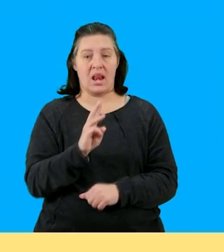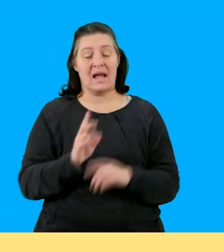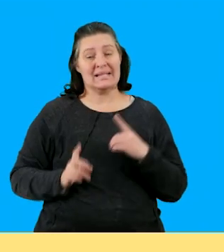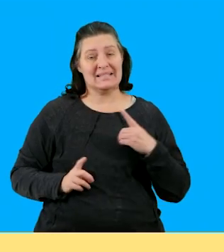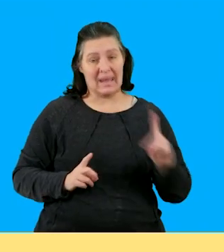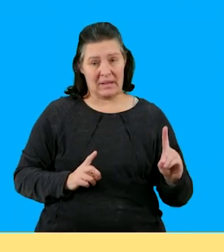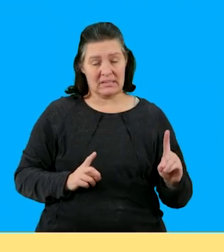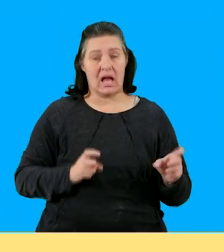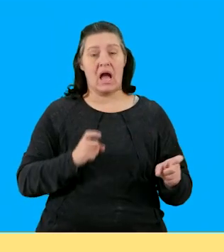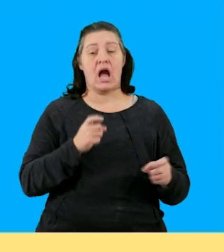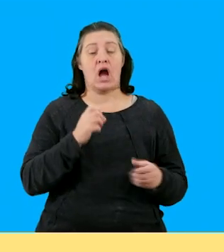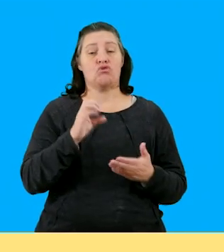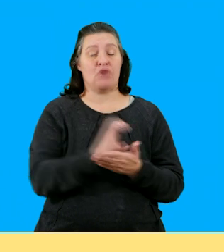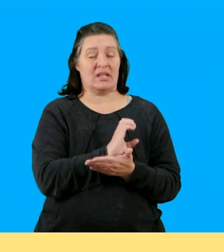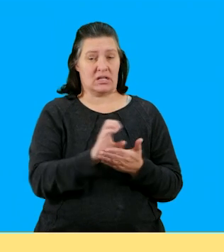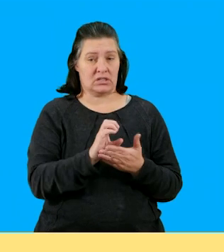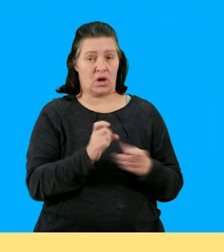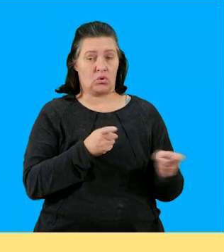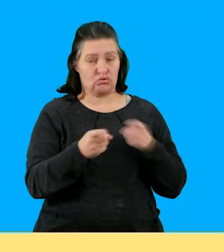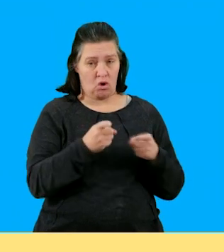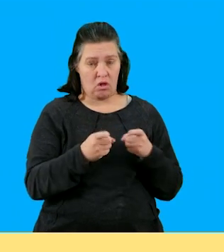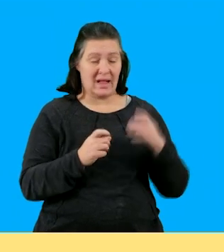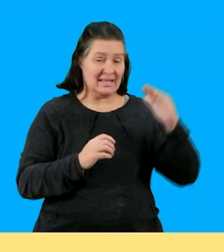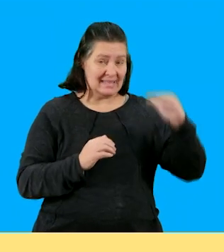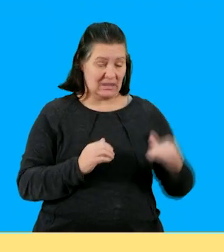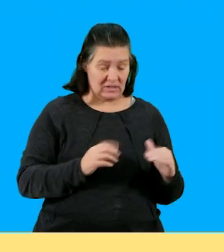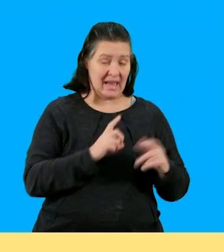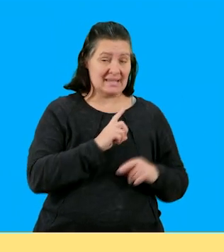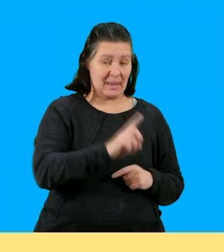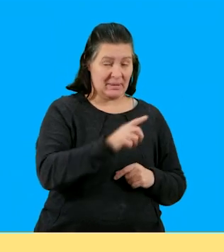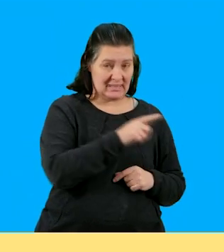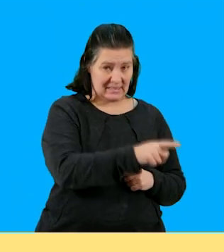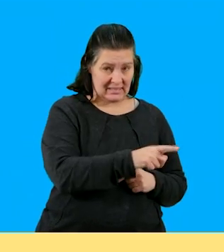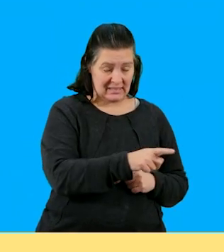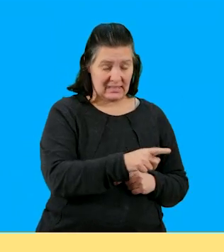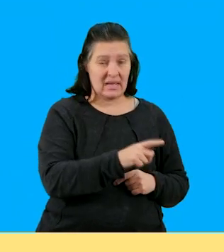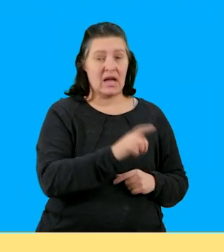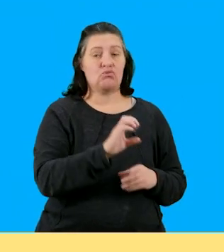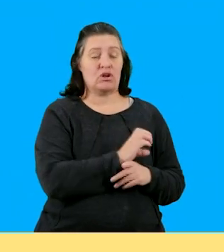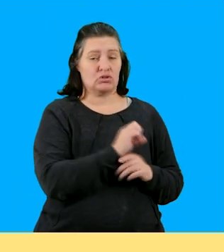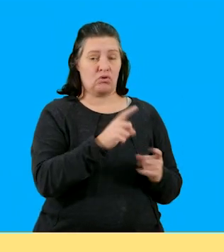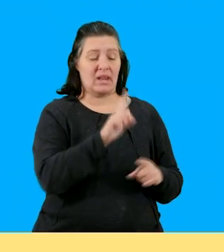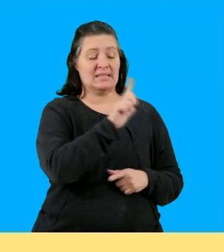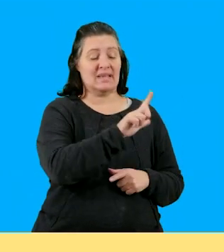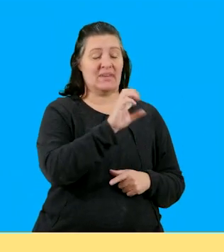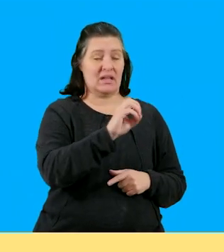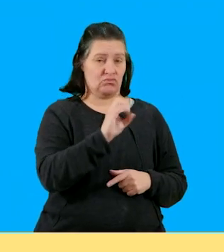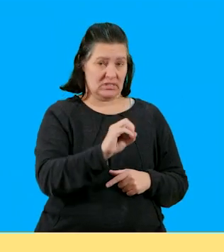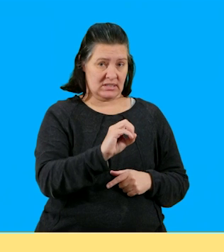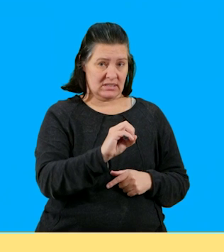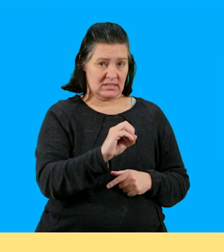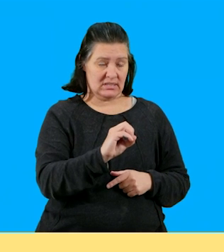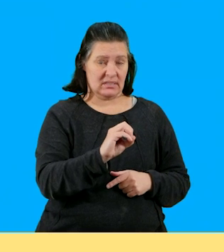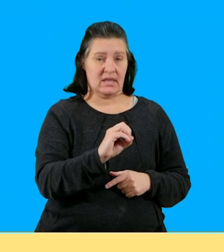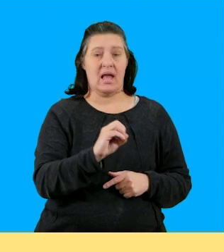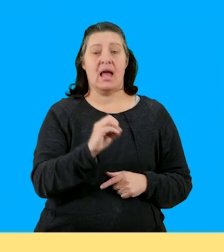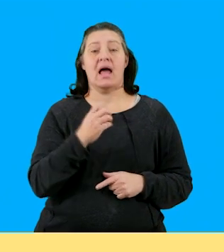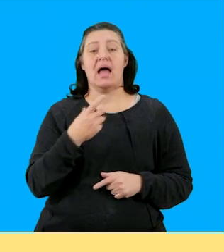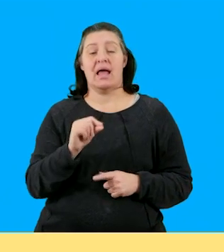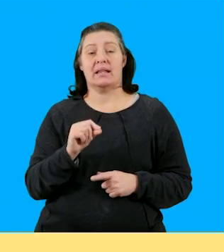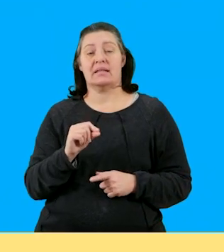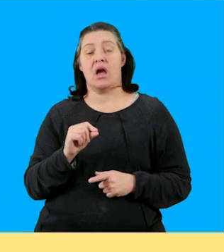stock balance. So the books are saying we have more, but the physical stock is saying we have less. Then we have a trading stock